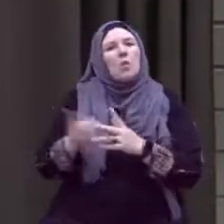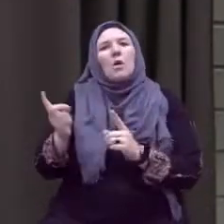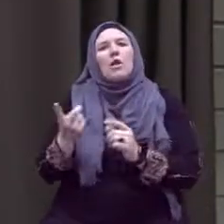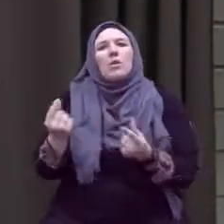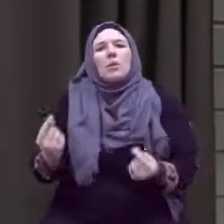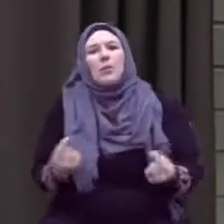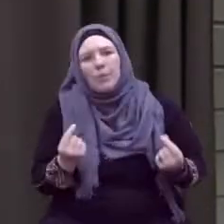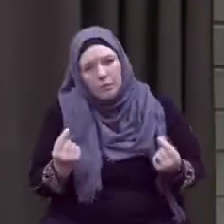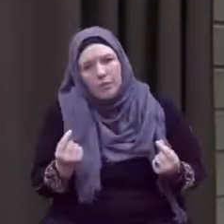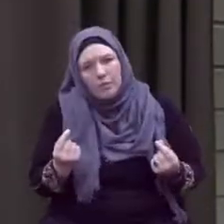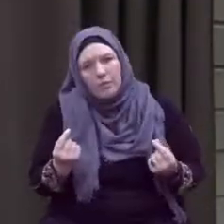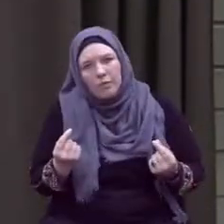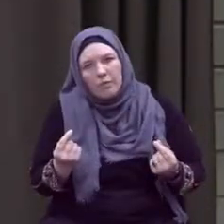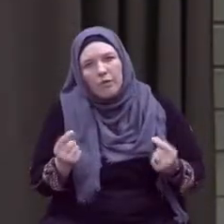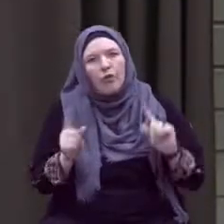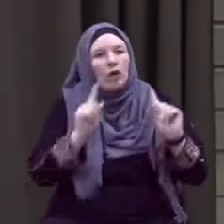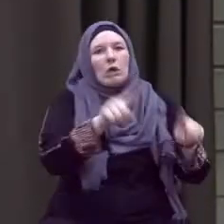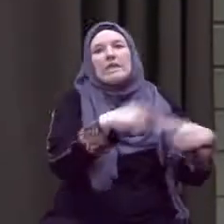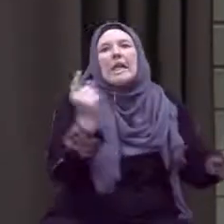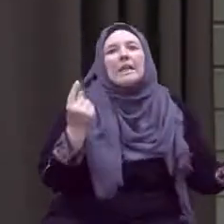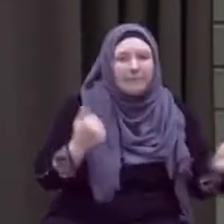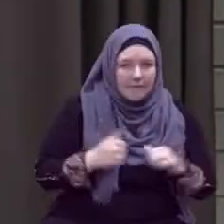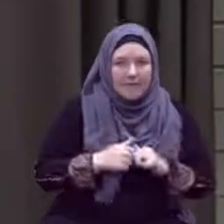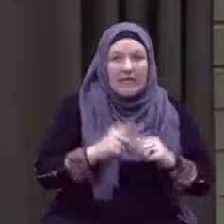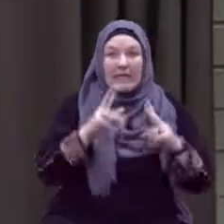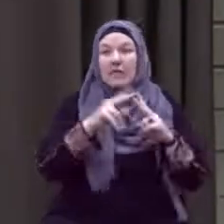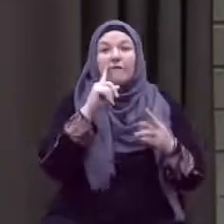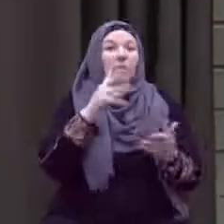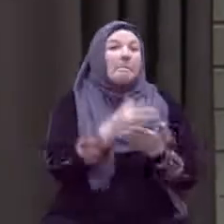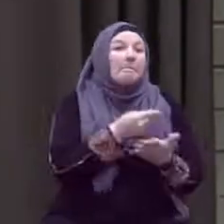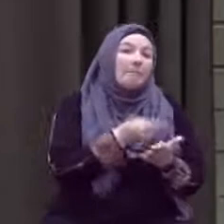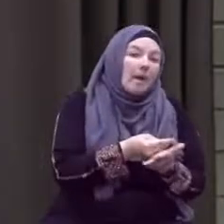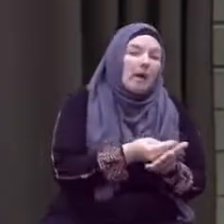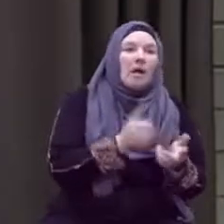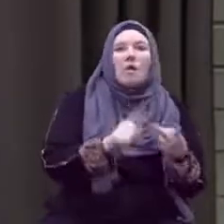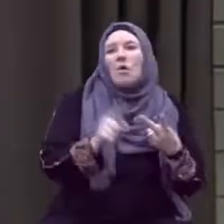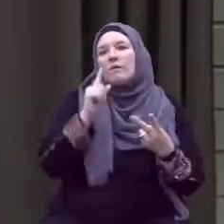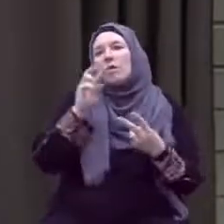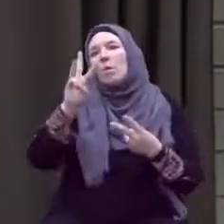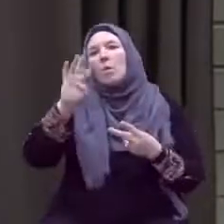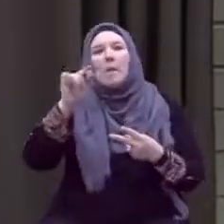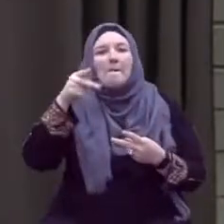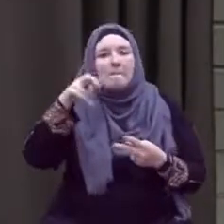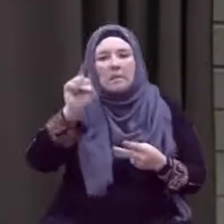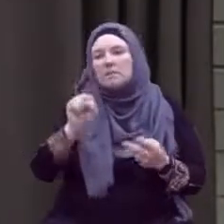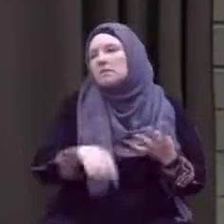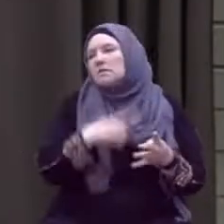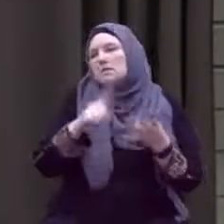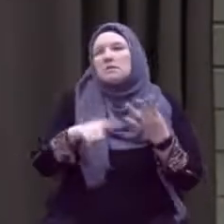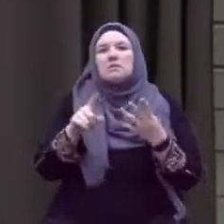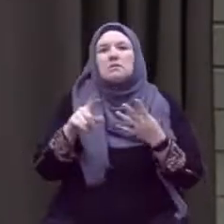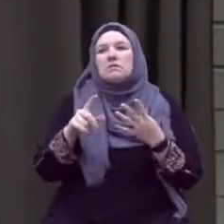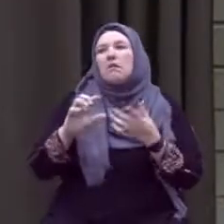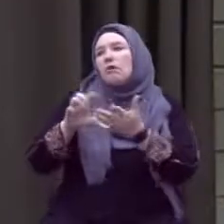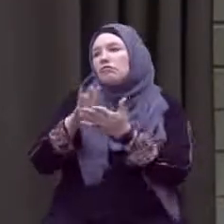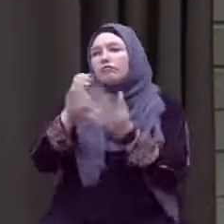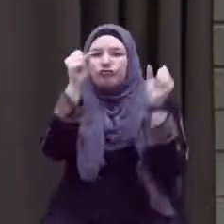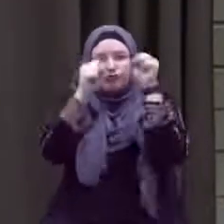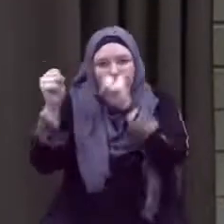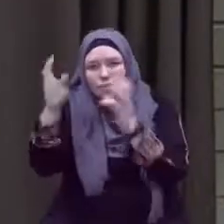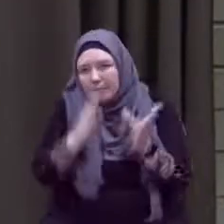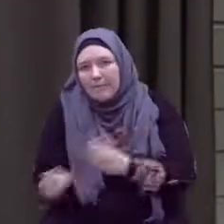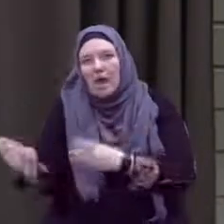go? They go to the enemies. Either for money, or for weapons, or for tactics, or